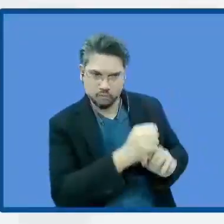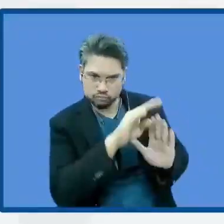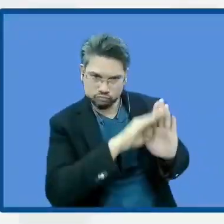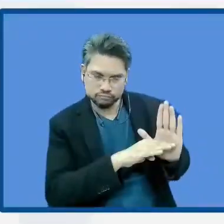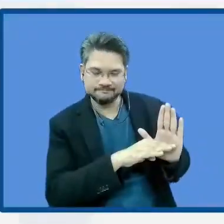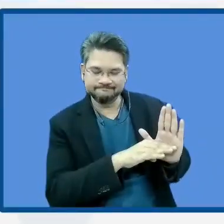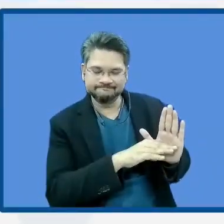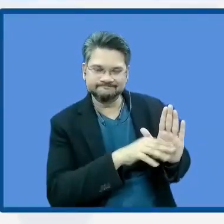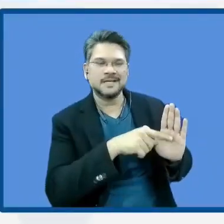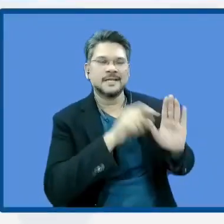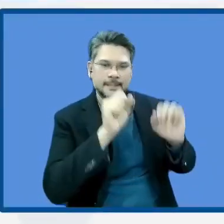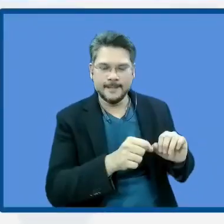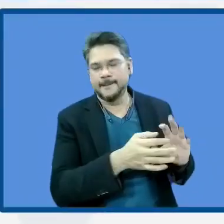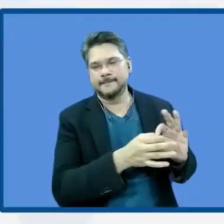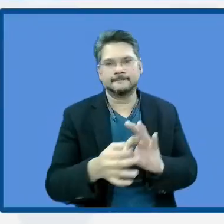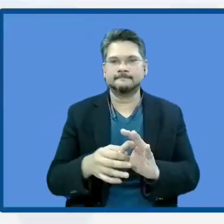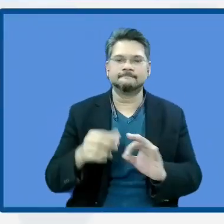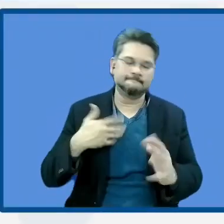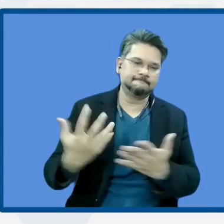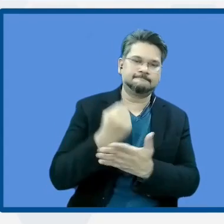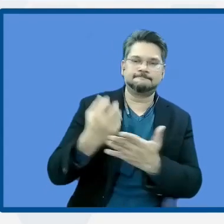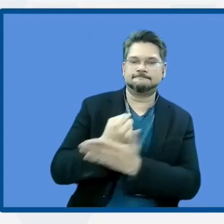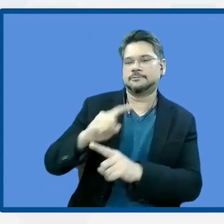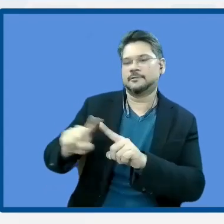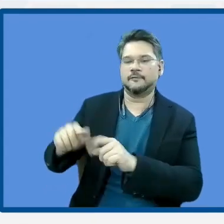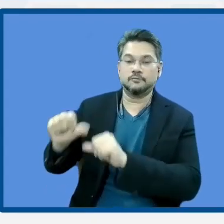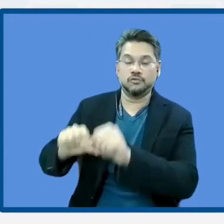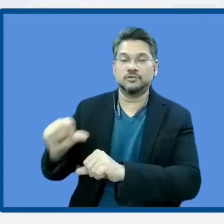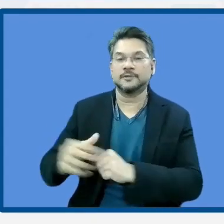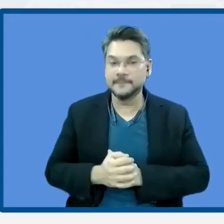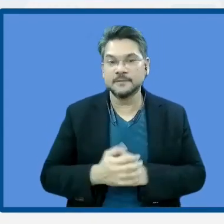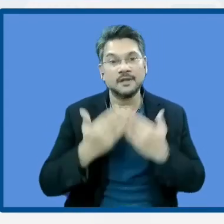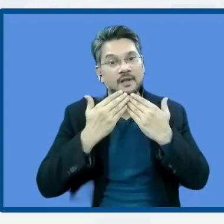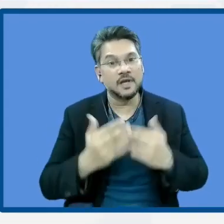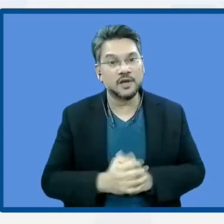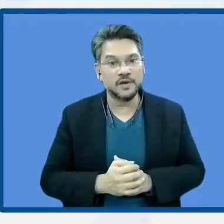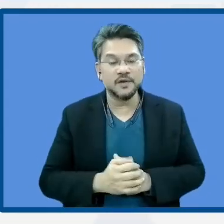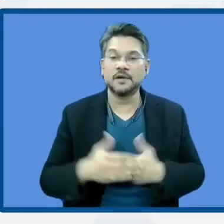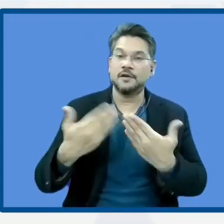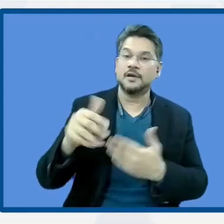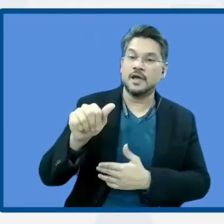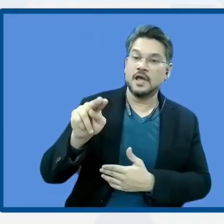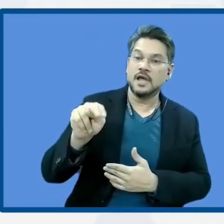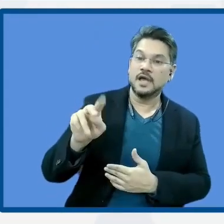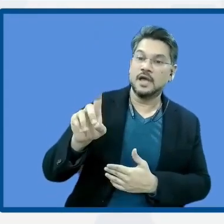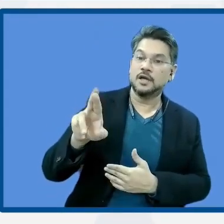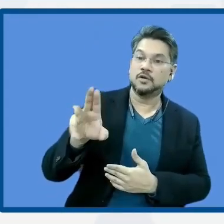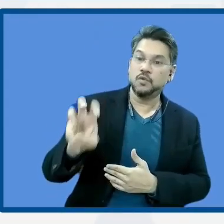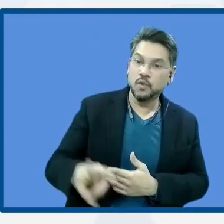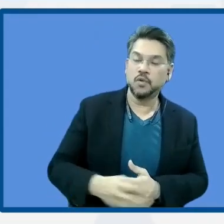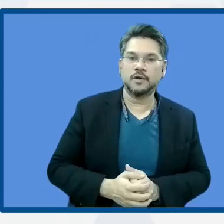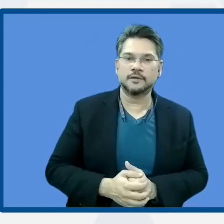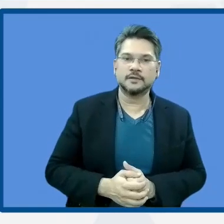to find through the other processes. Thank you very much. Andrew, you have the floor now. Thank you.